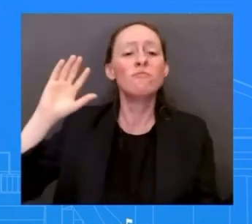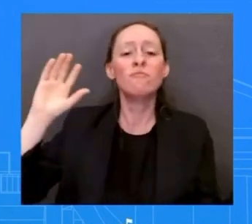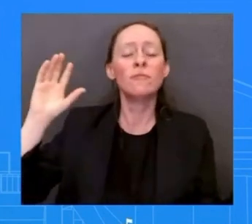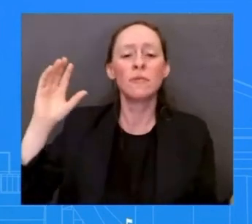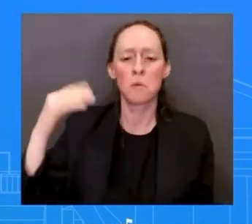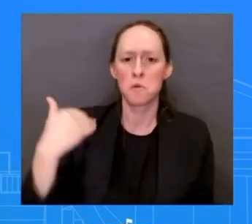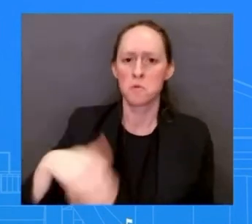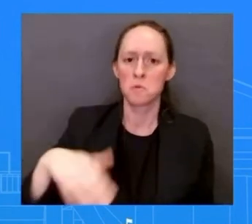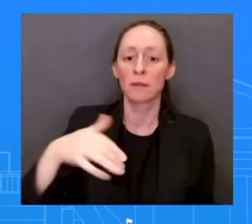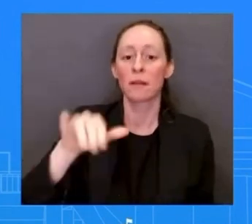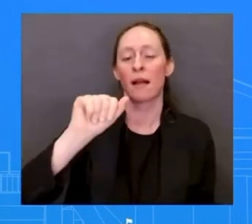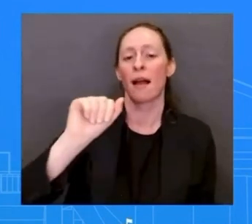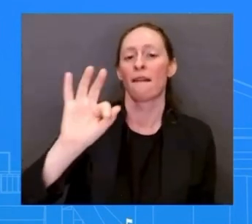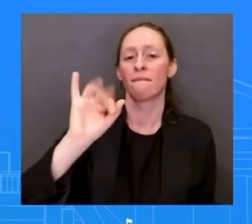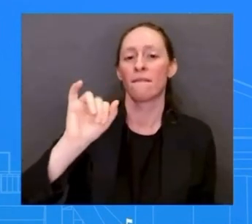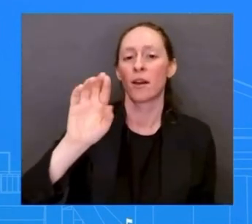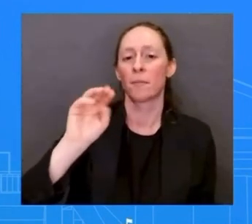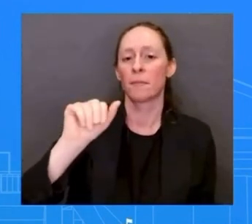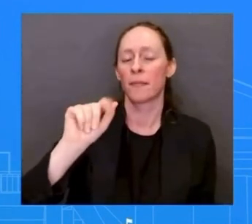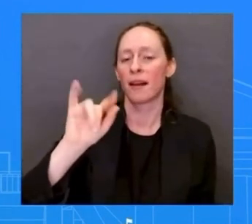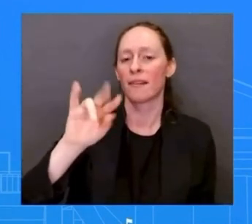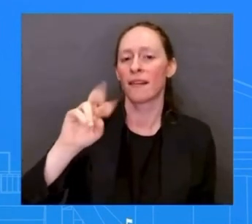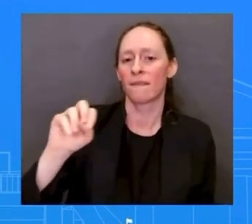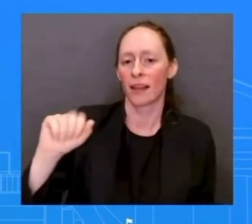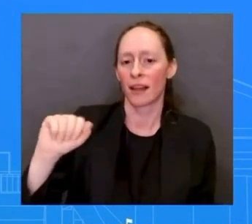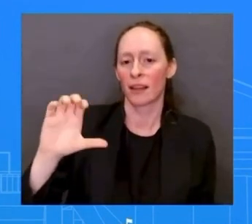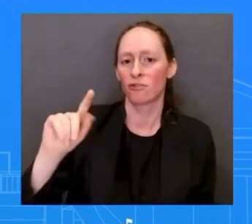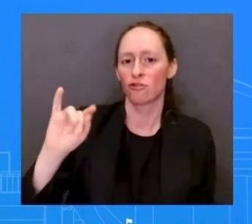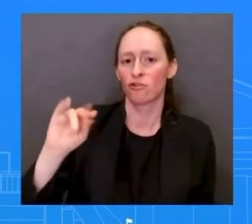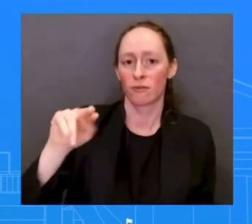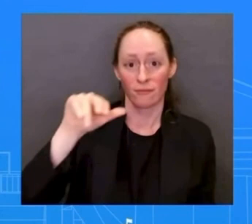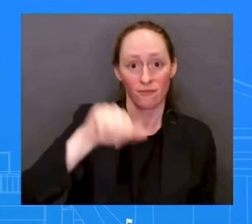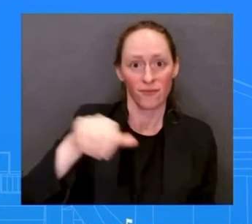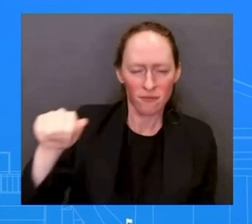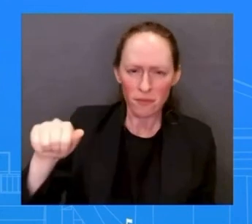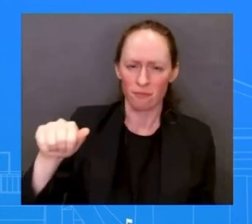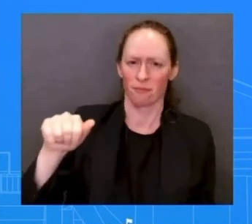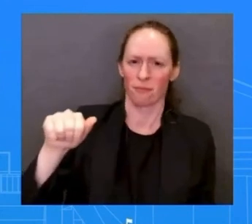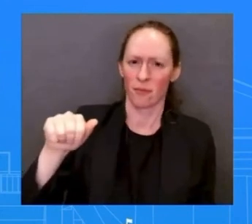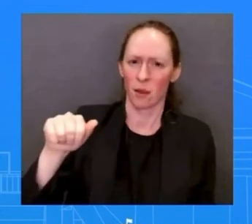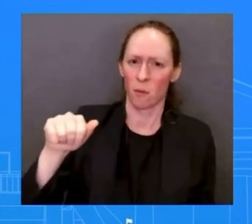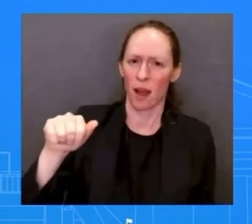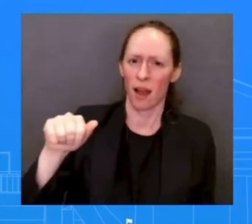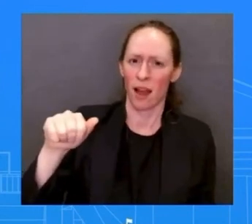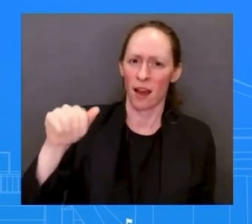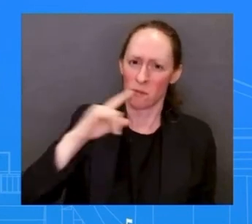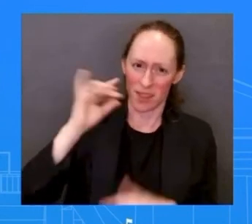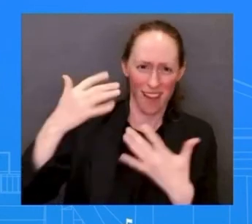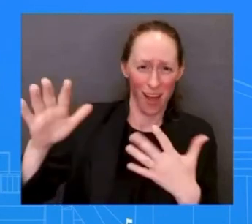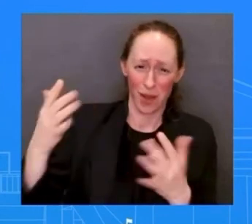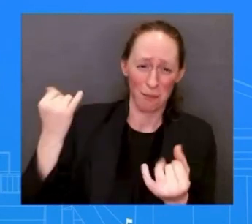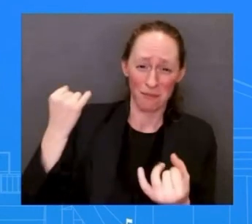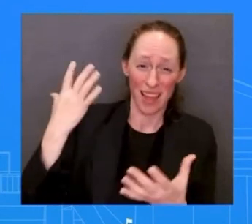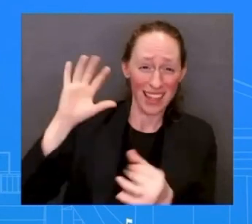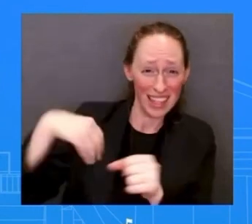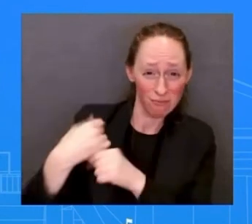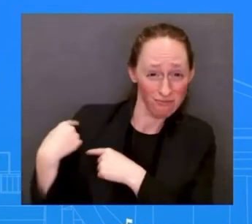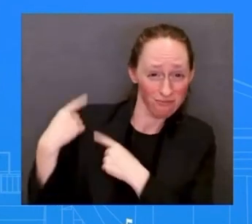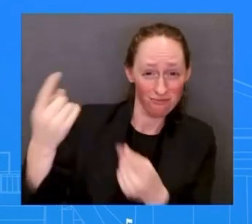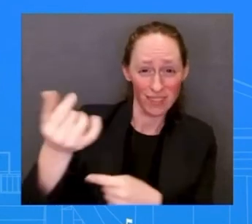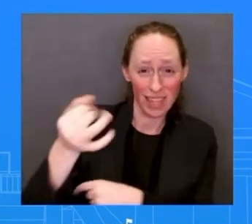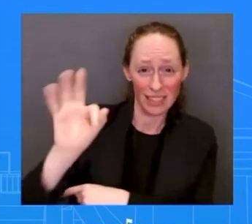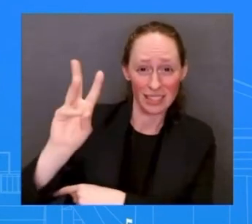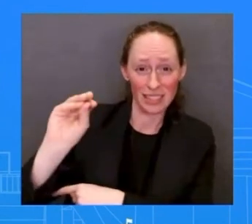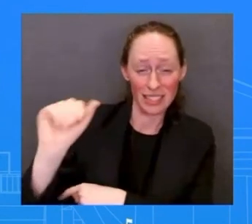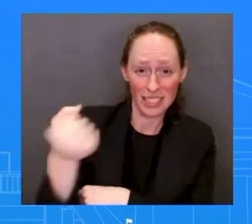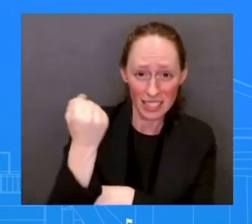yesterday, decades, again, decided by Republicans and Democrats. And so that has been